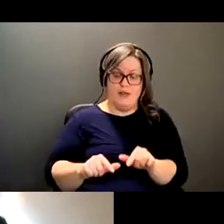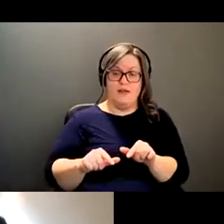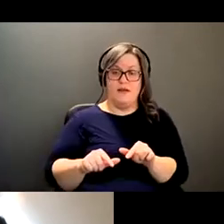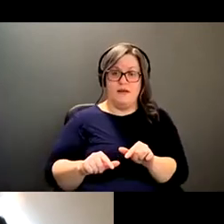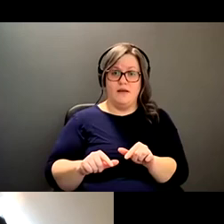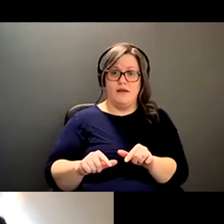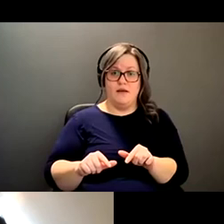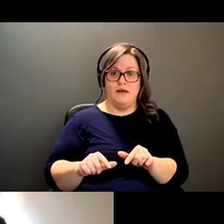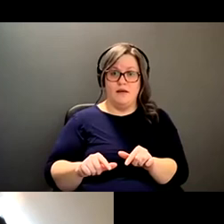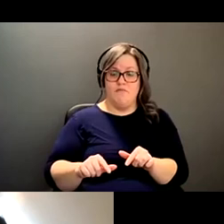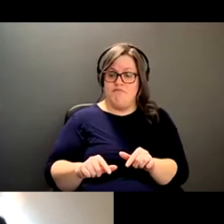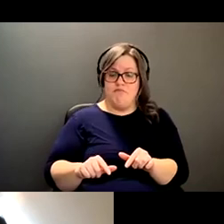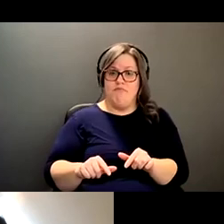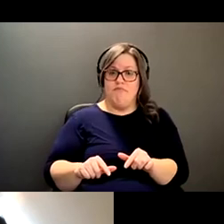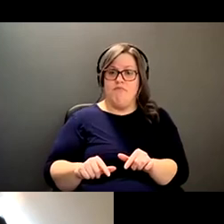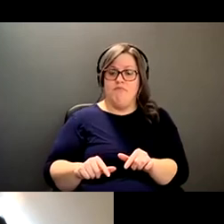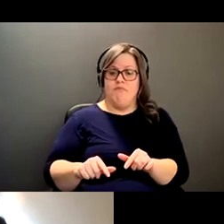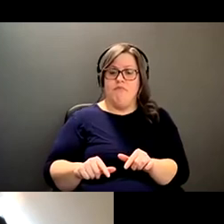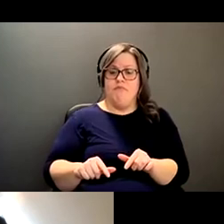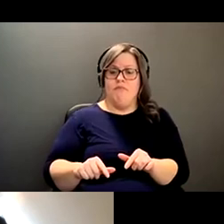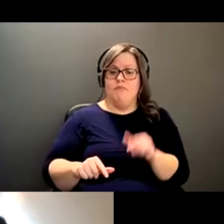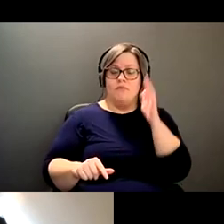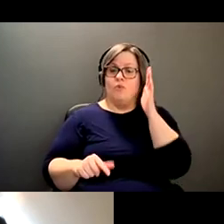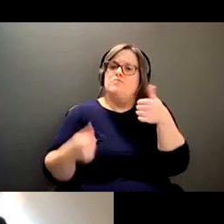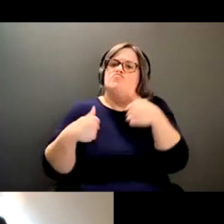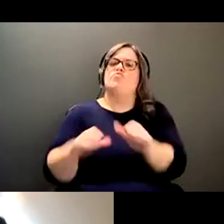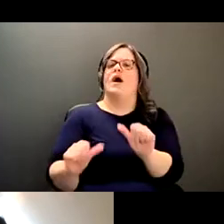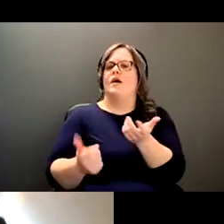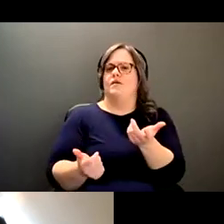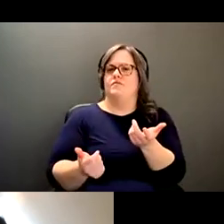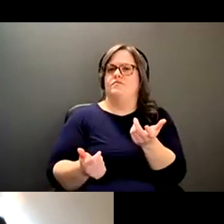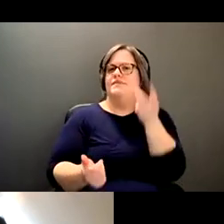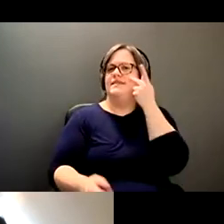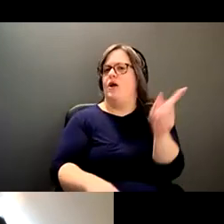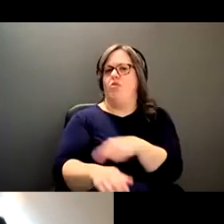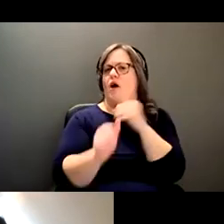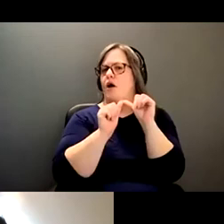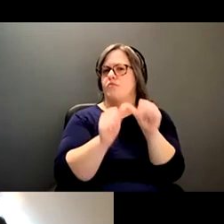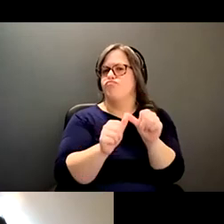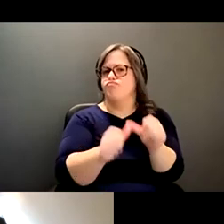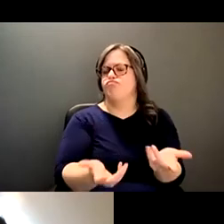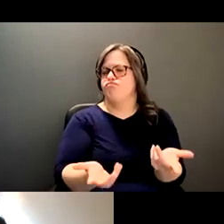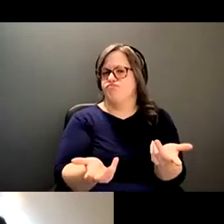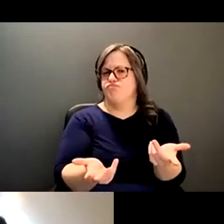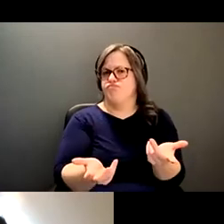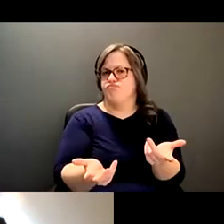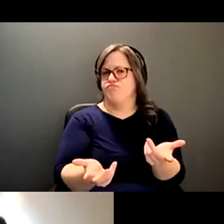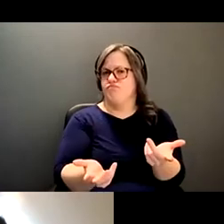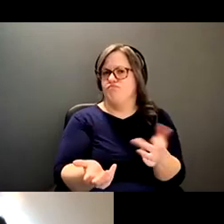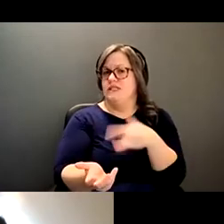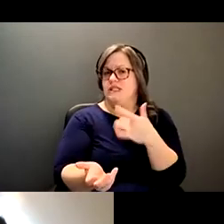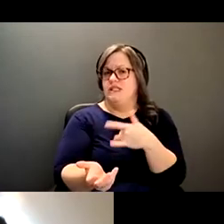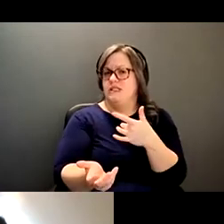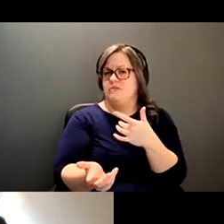do this thing for however long we could, or however long felt right.